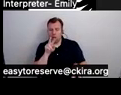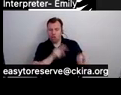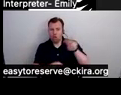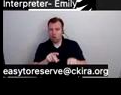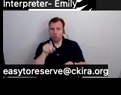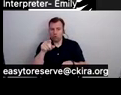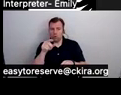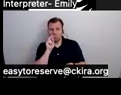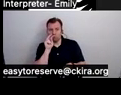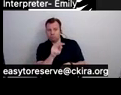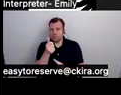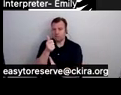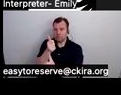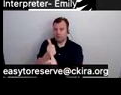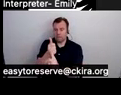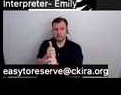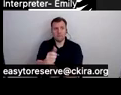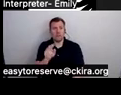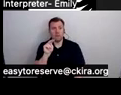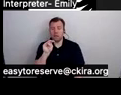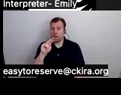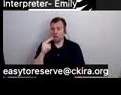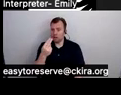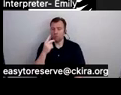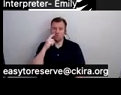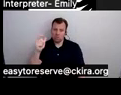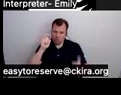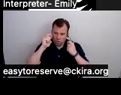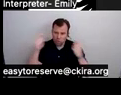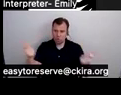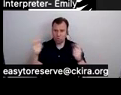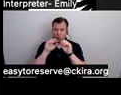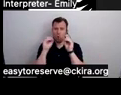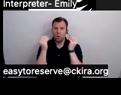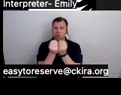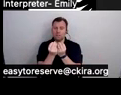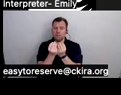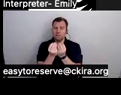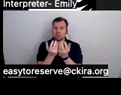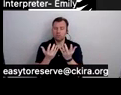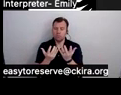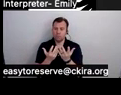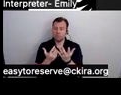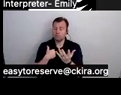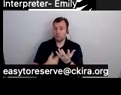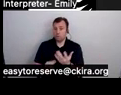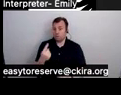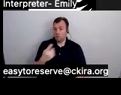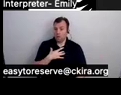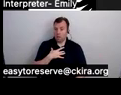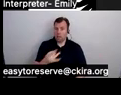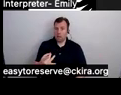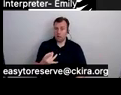look at this information. NIH is a big organization. One thing that I think is what I like about NIH is